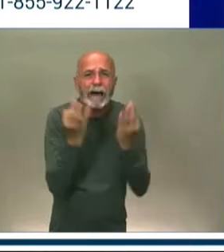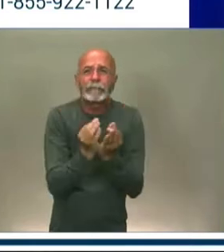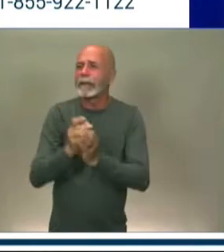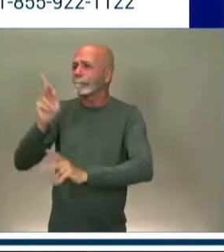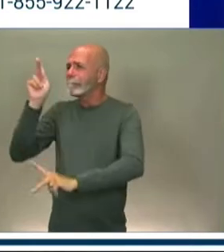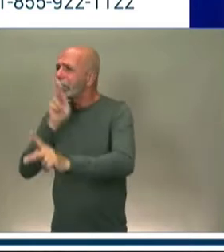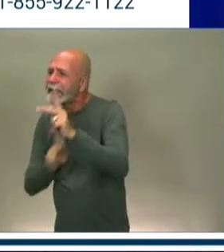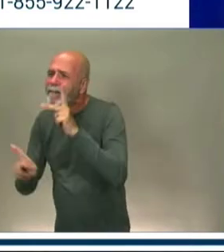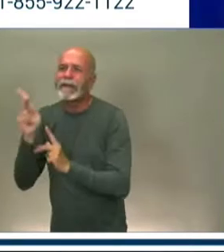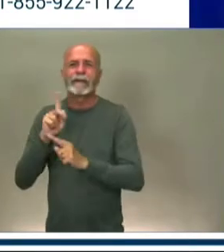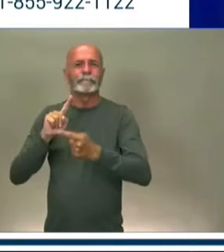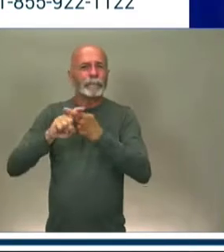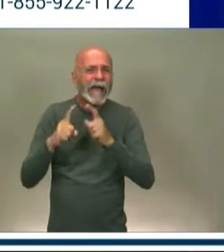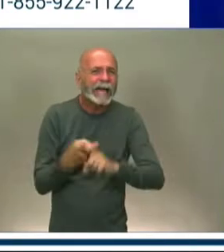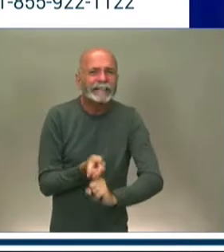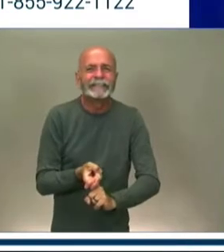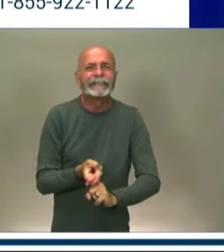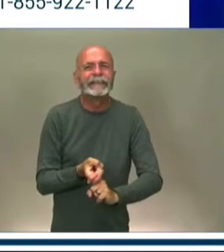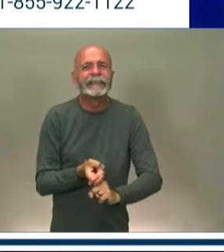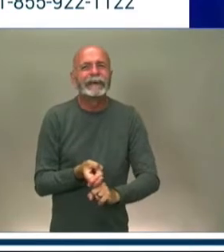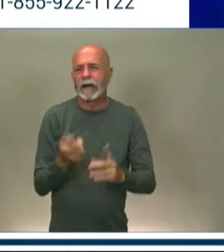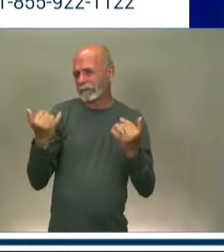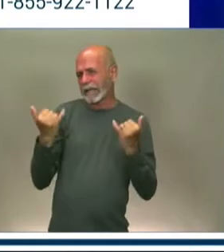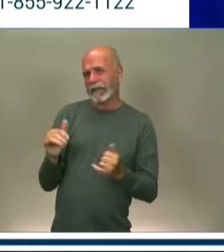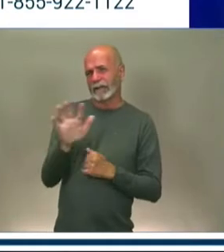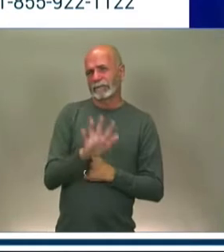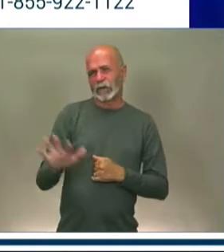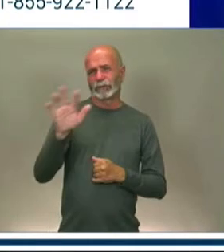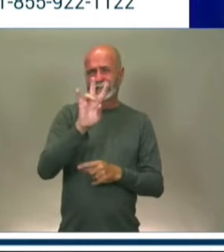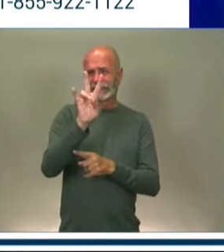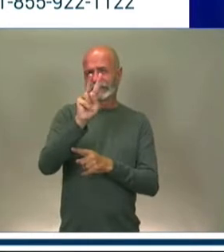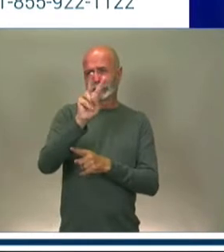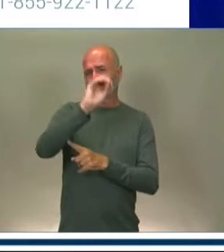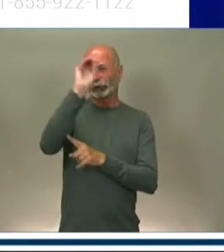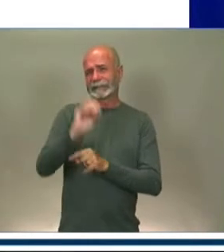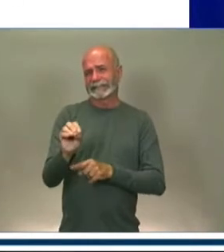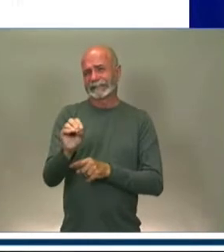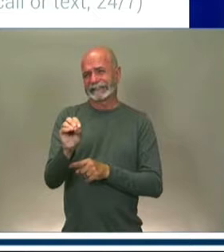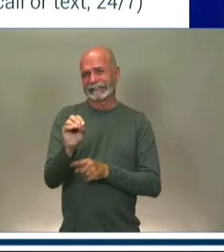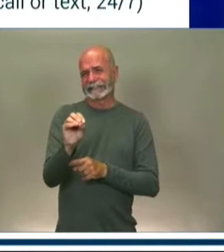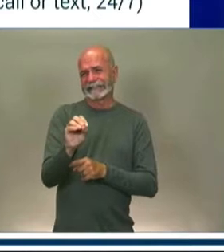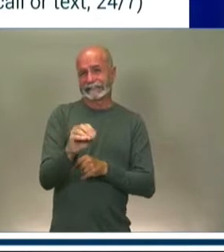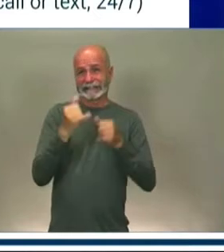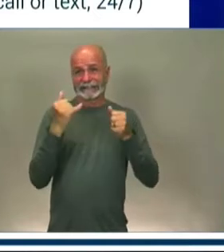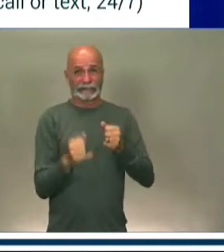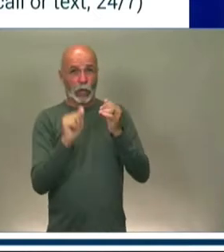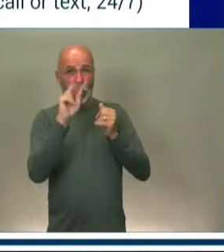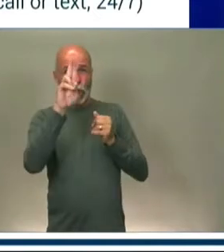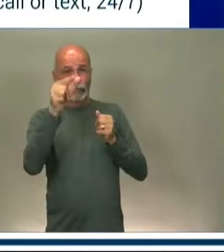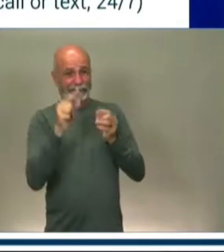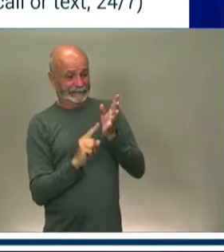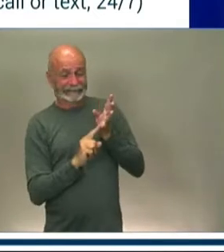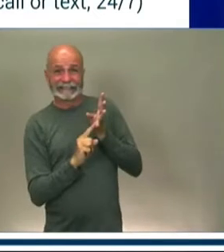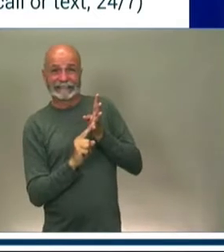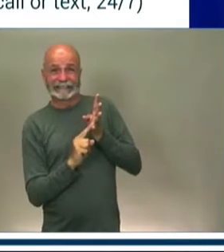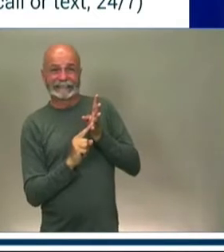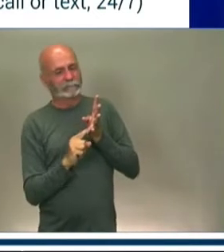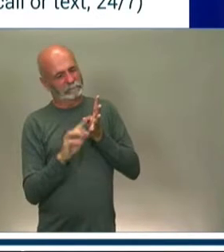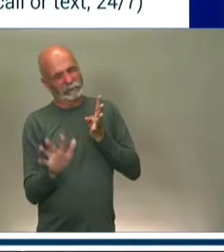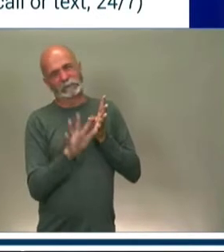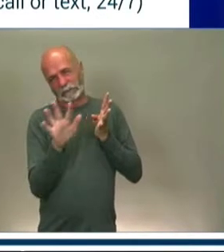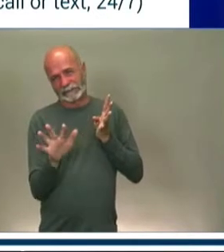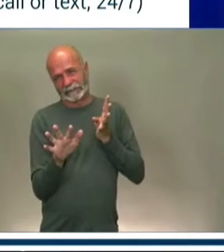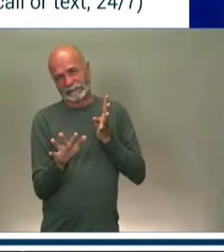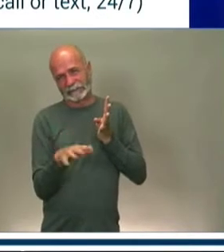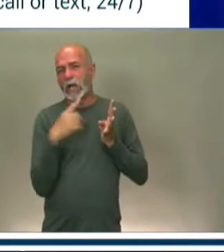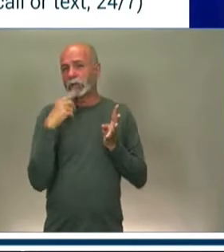to be at almost 72% fully vaccinated by the end of August. And Dr. Strang has confidence that we can meet